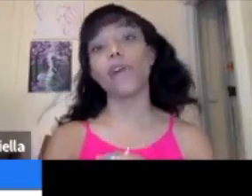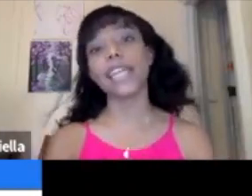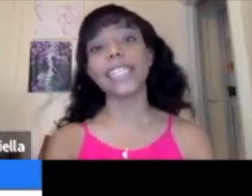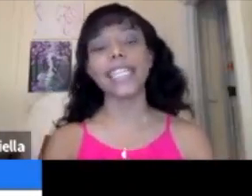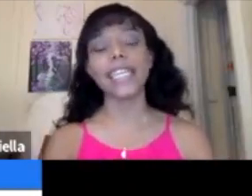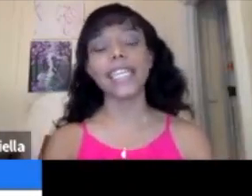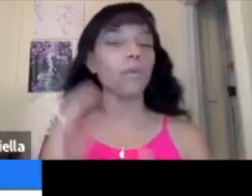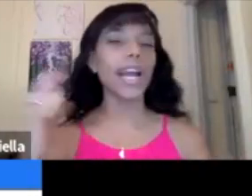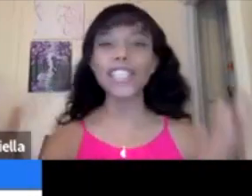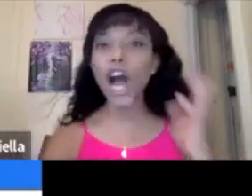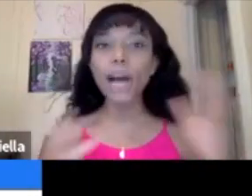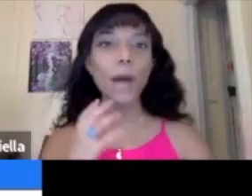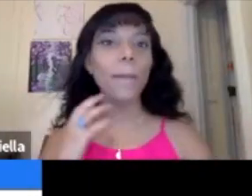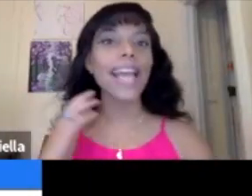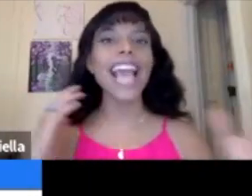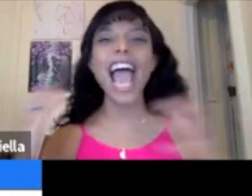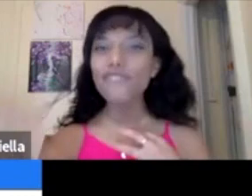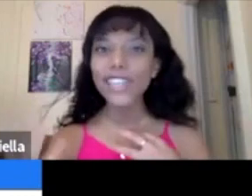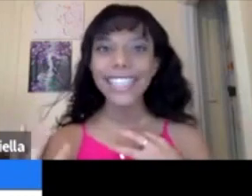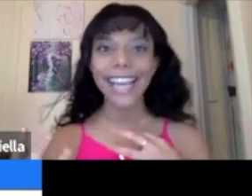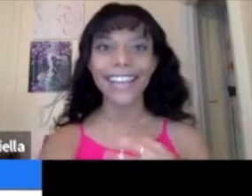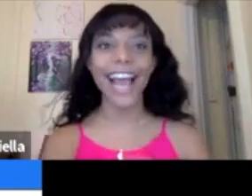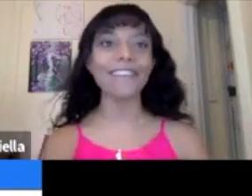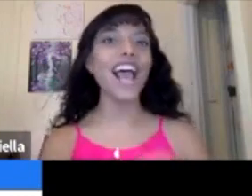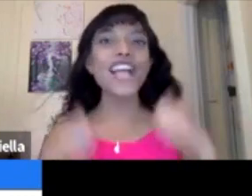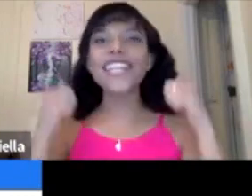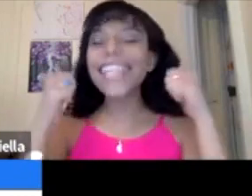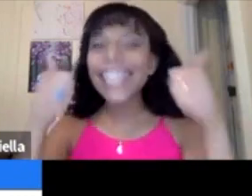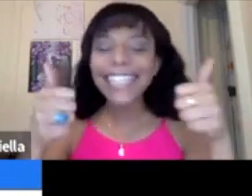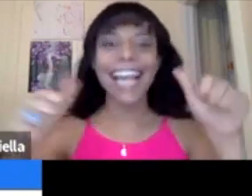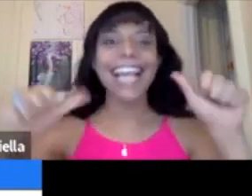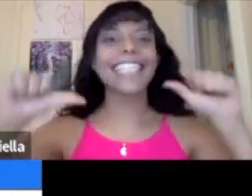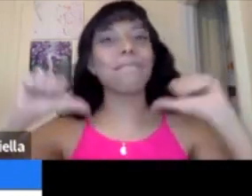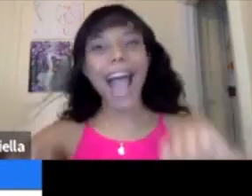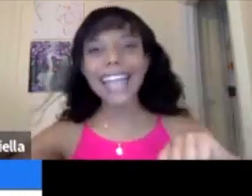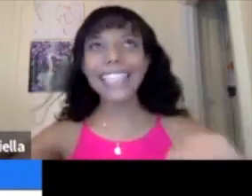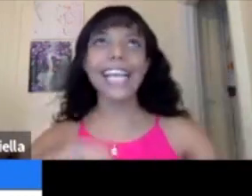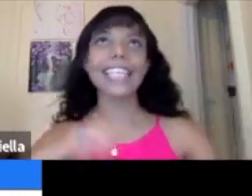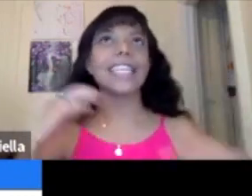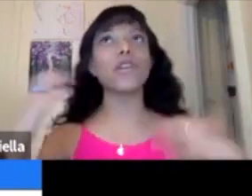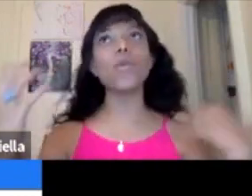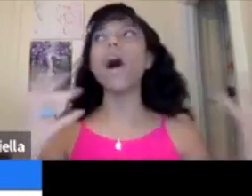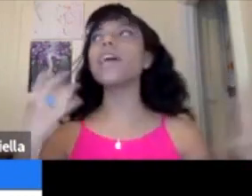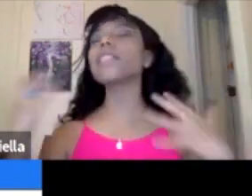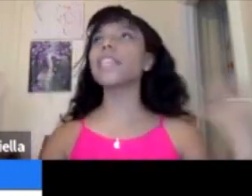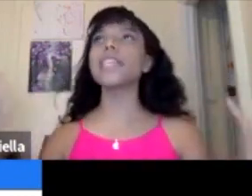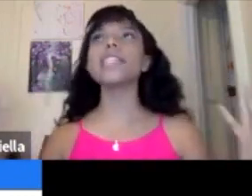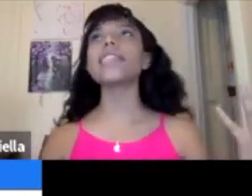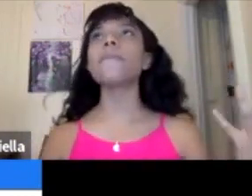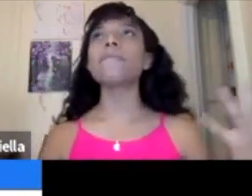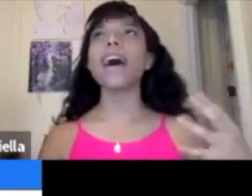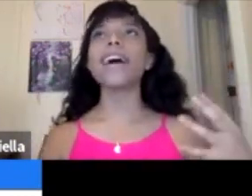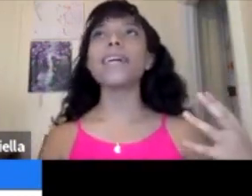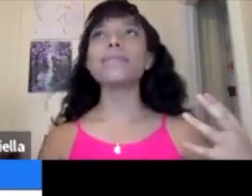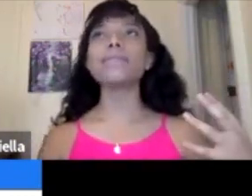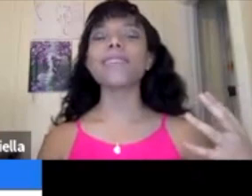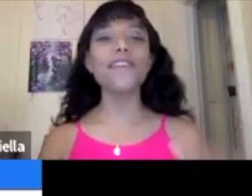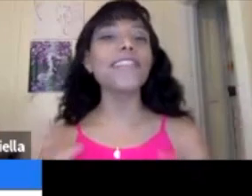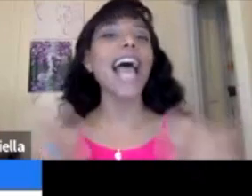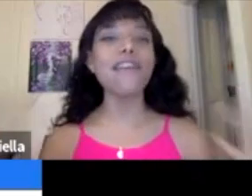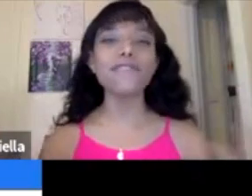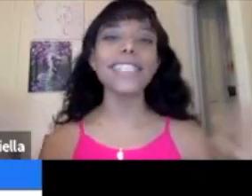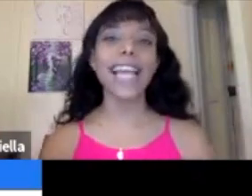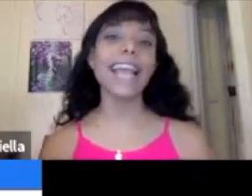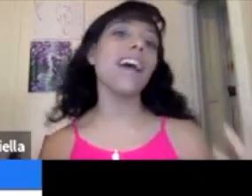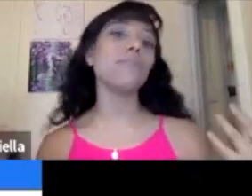called Private Hearing where I talk about my everyday life, the good days, the bad days, the nuances of